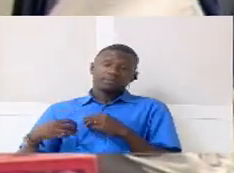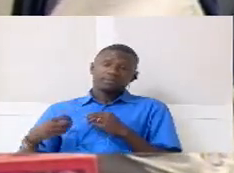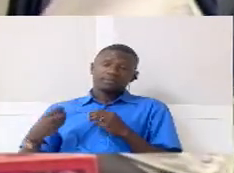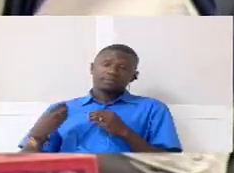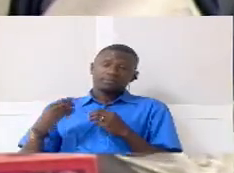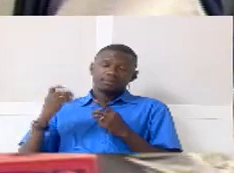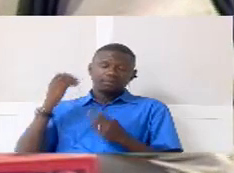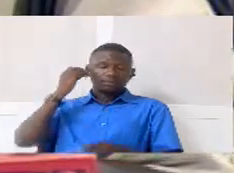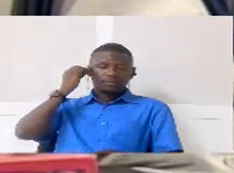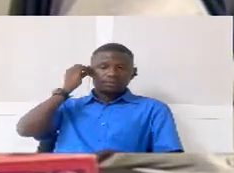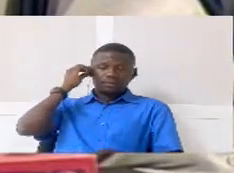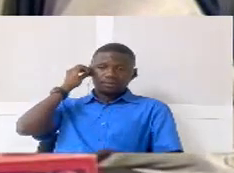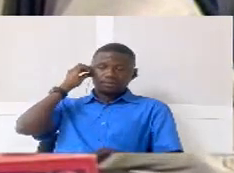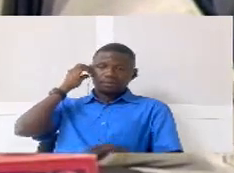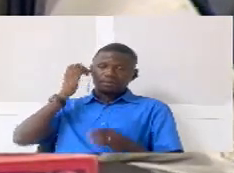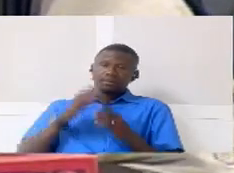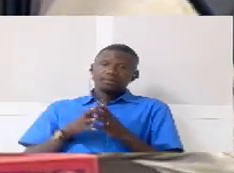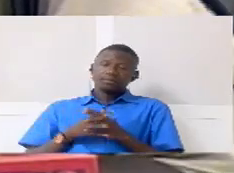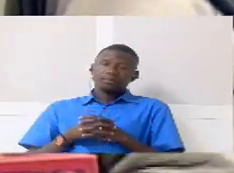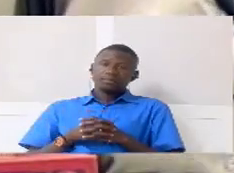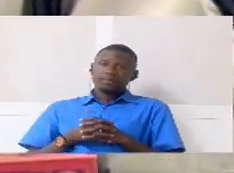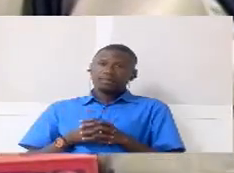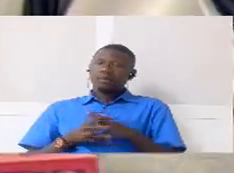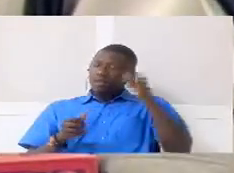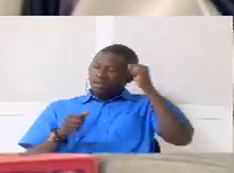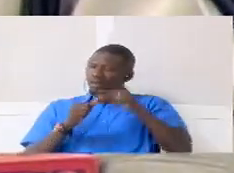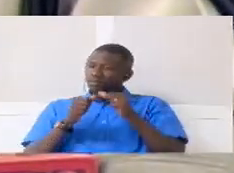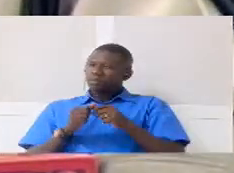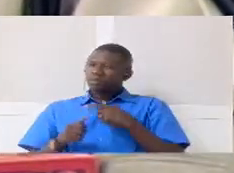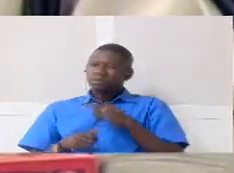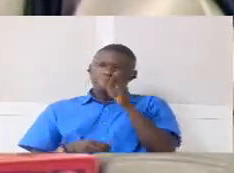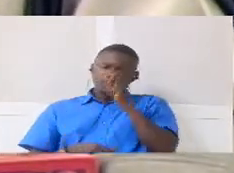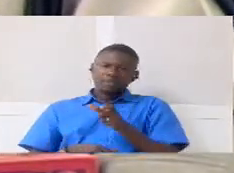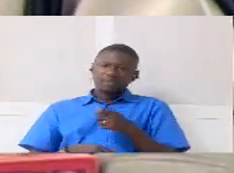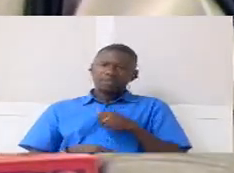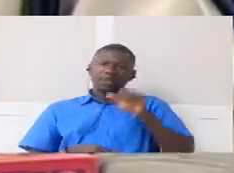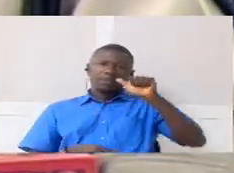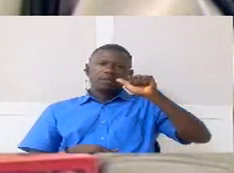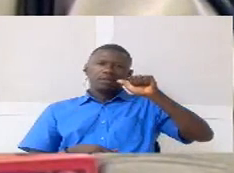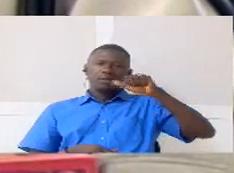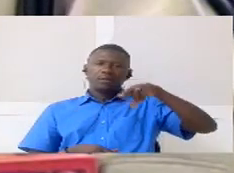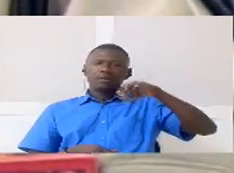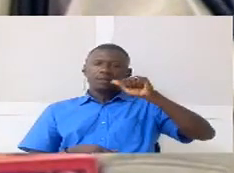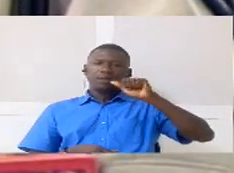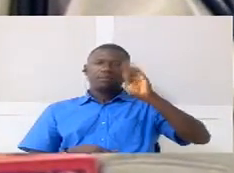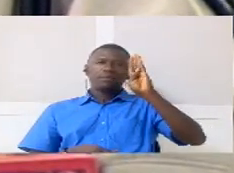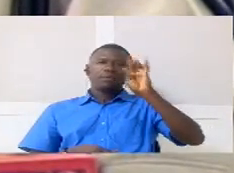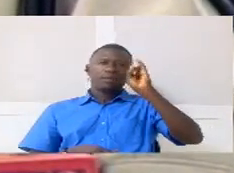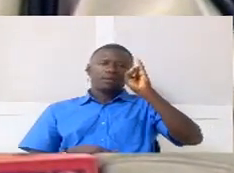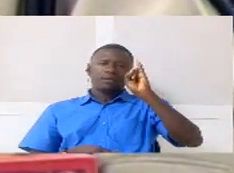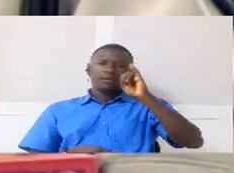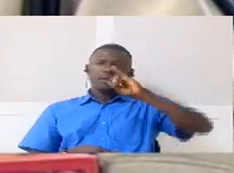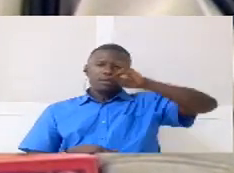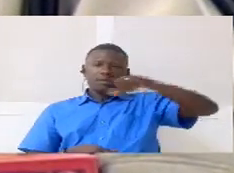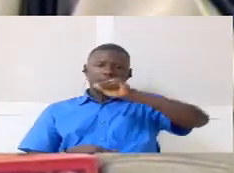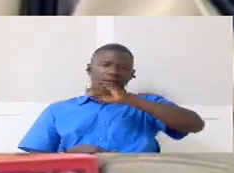say, I'm about confirming the current corona. There's also one guy called Anabi Jame who is a relative of